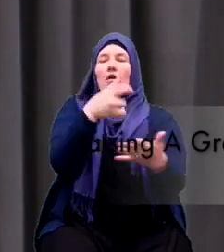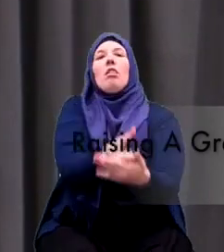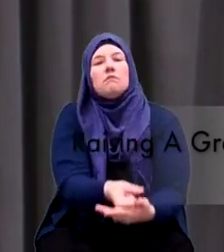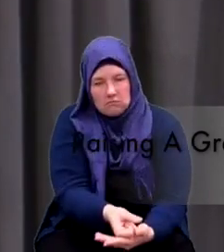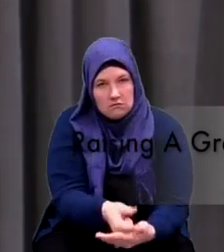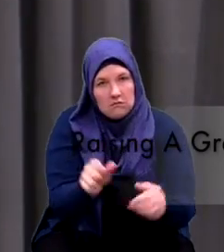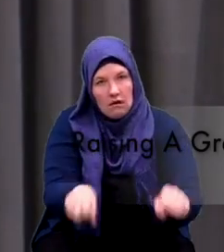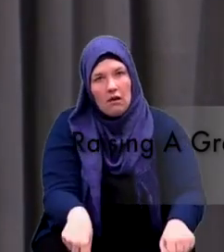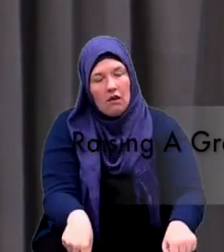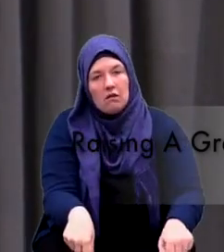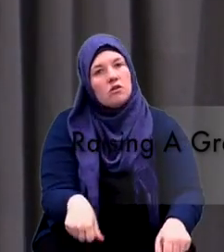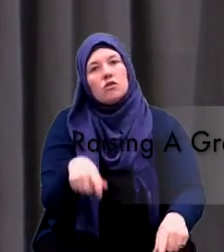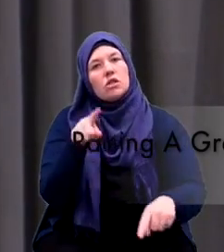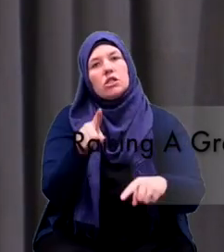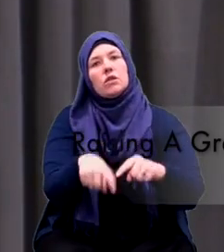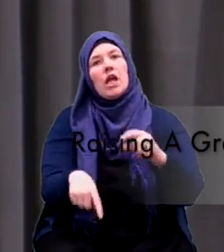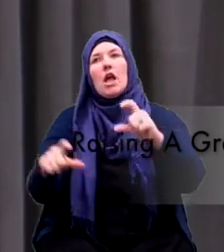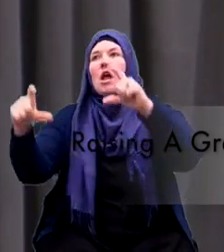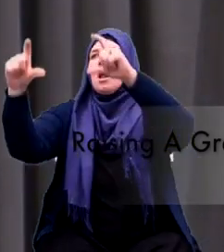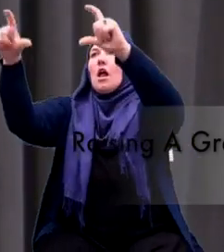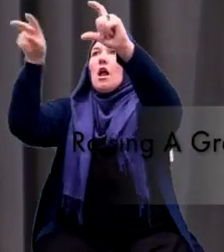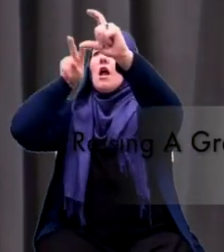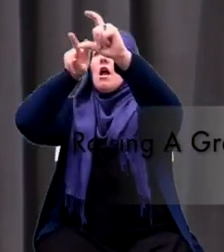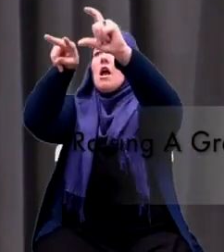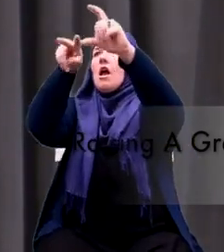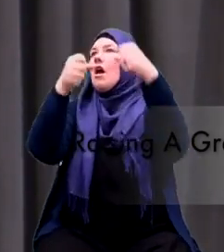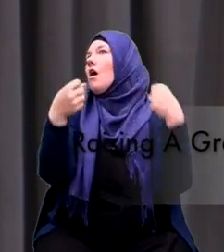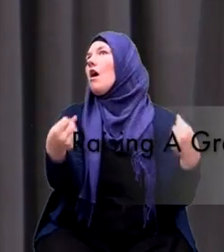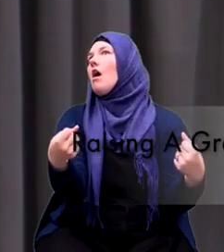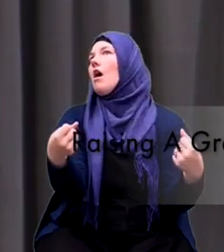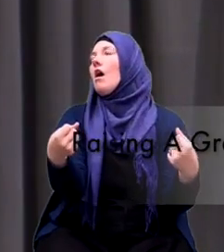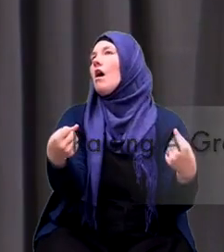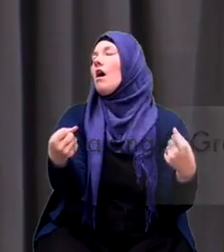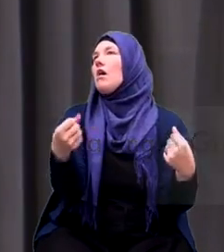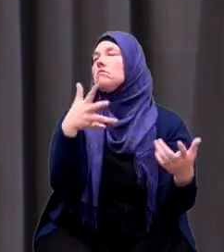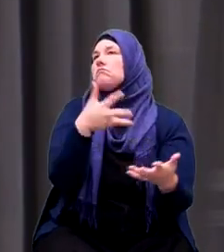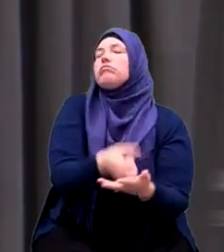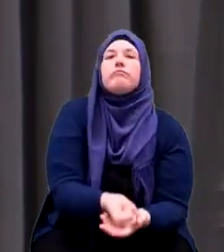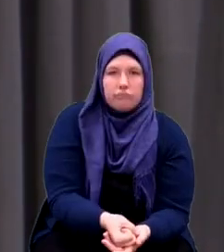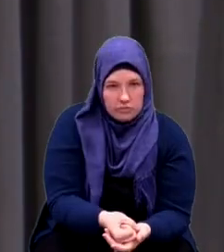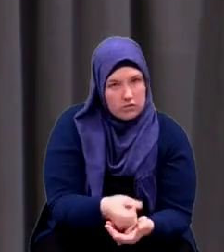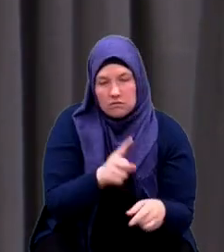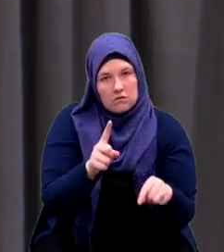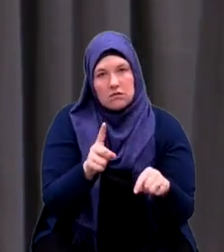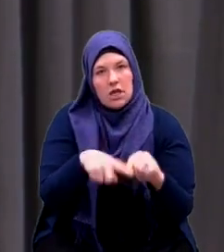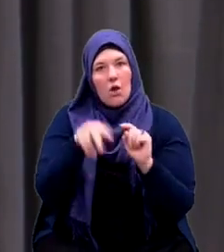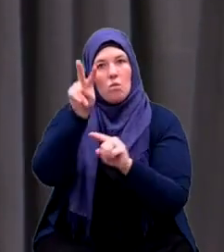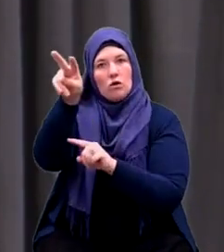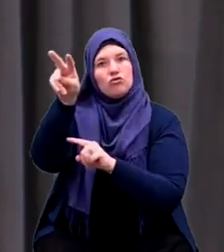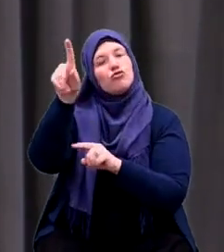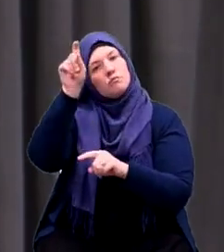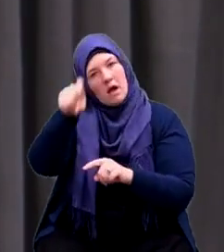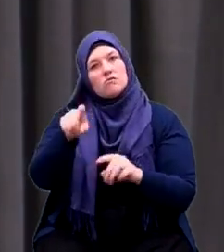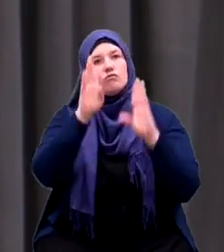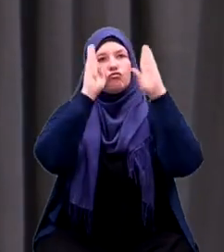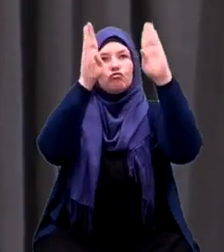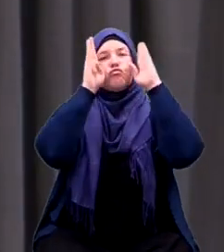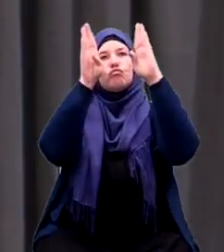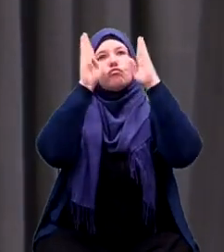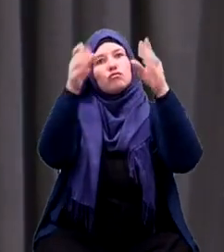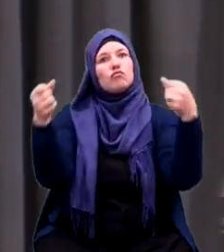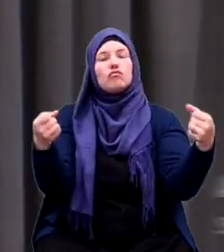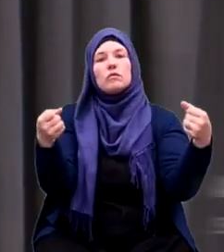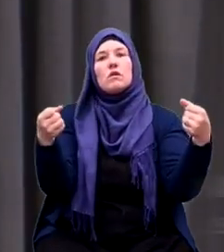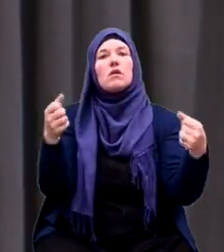They cannot take two blocks. Our ummah has been looking to the